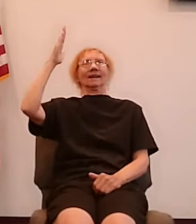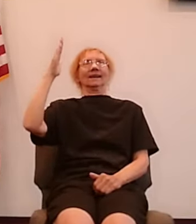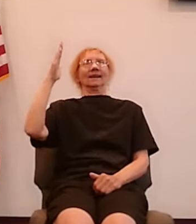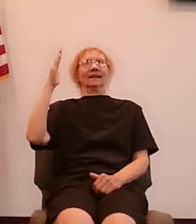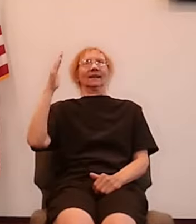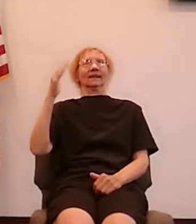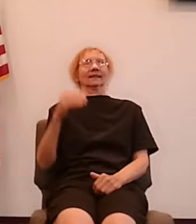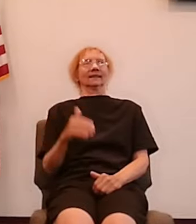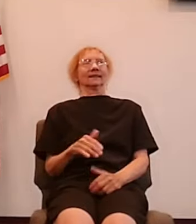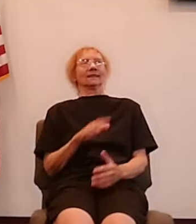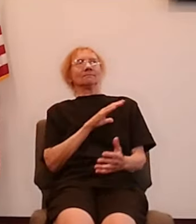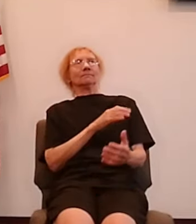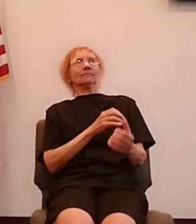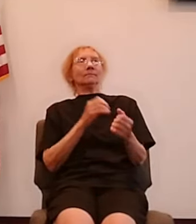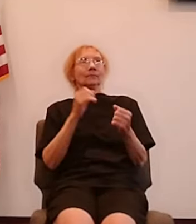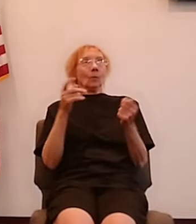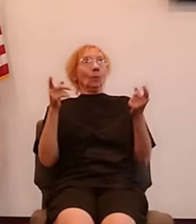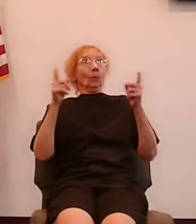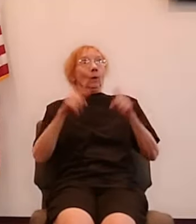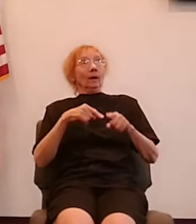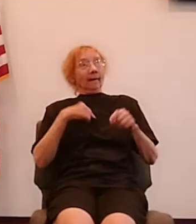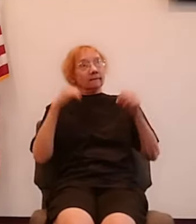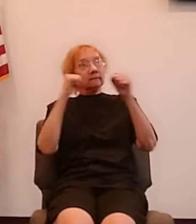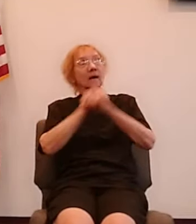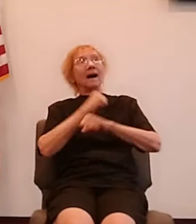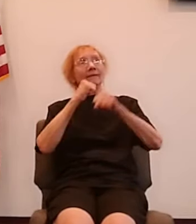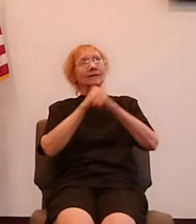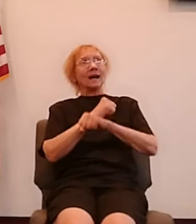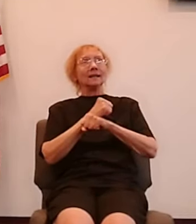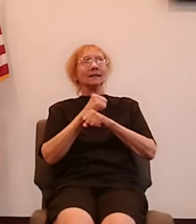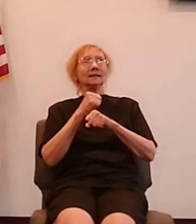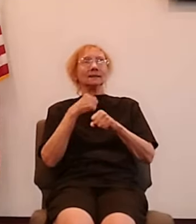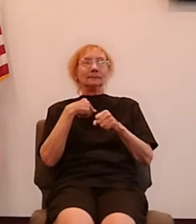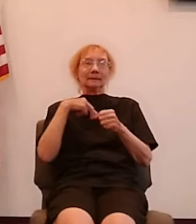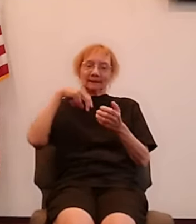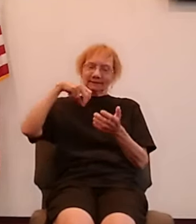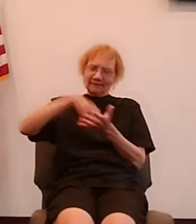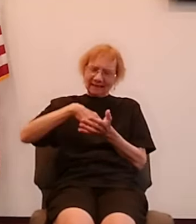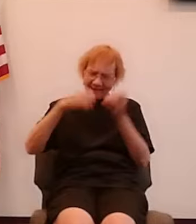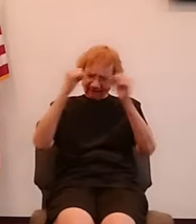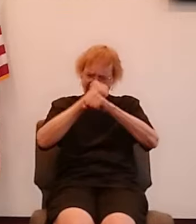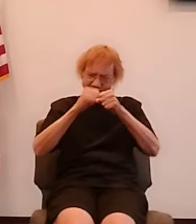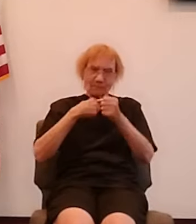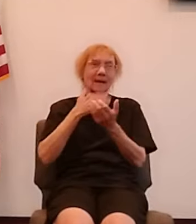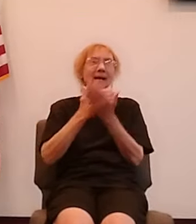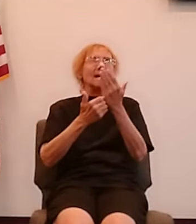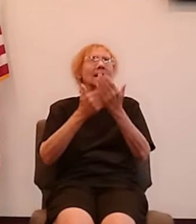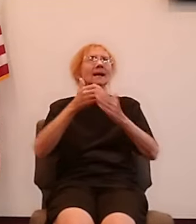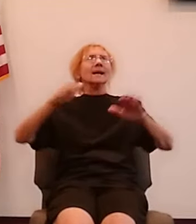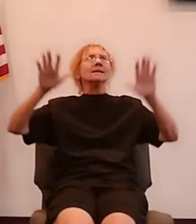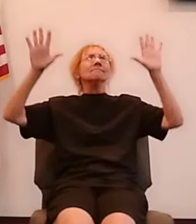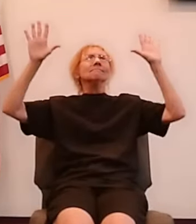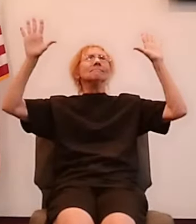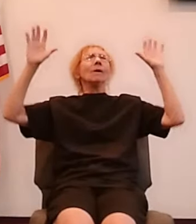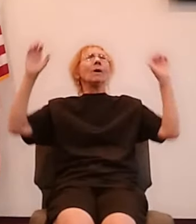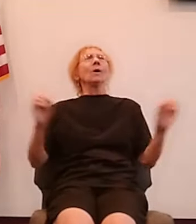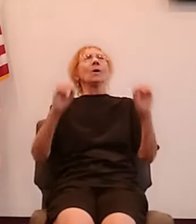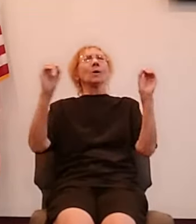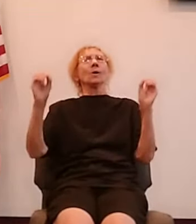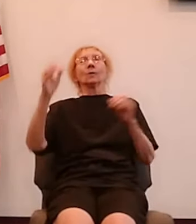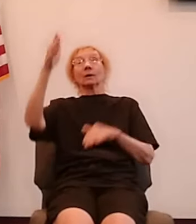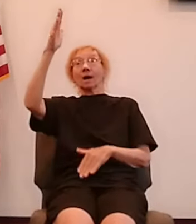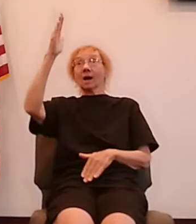So when I fight, I'll fight on my knees with my hands lifted high. Oh God,